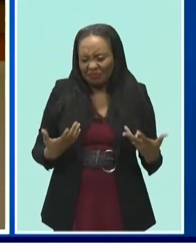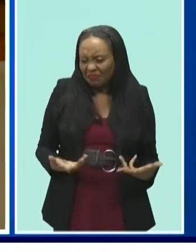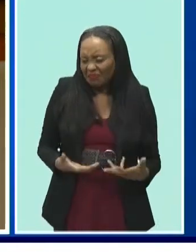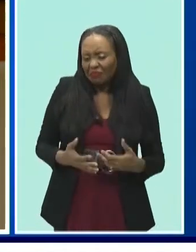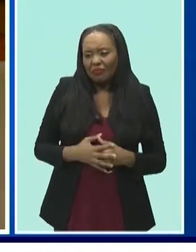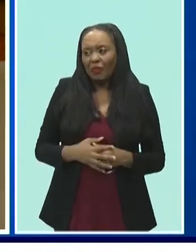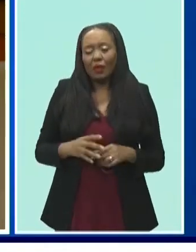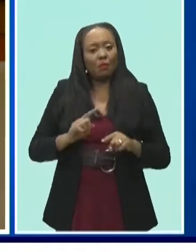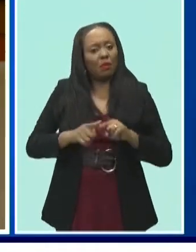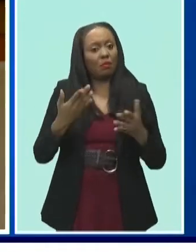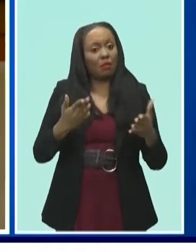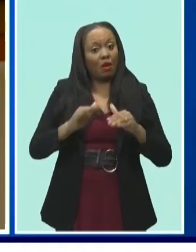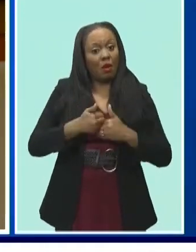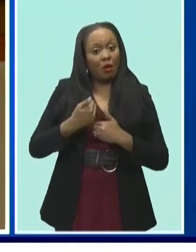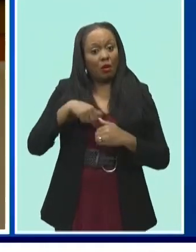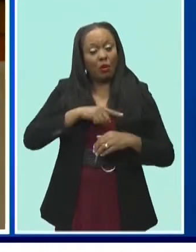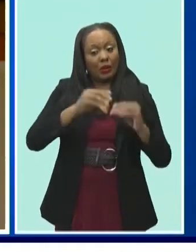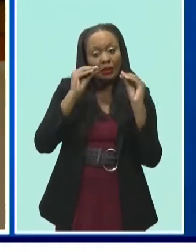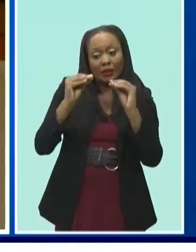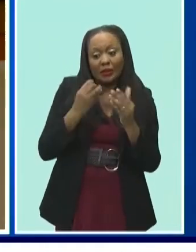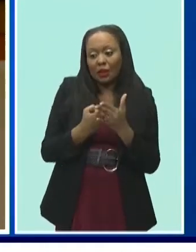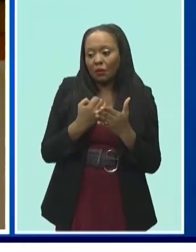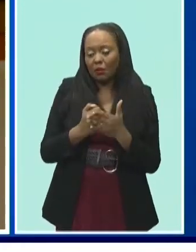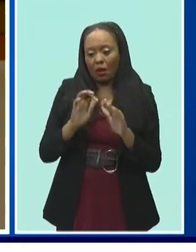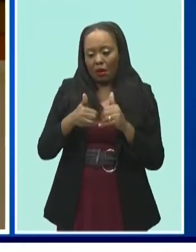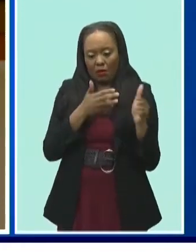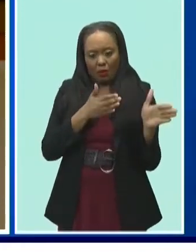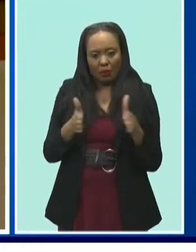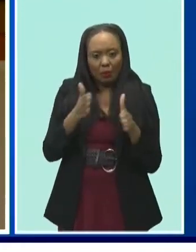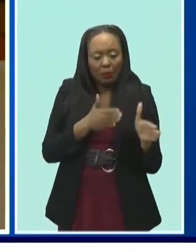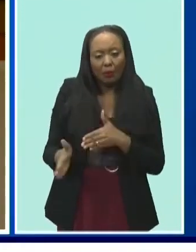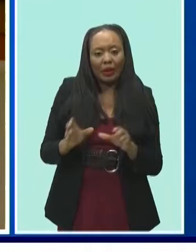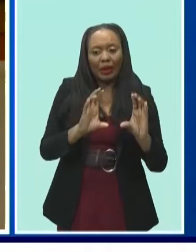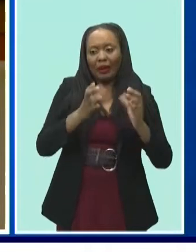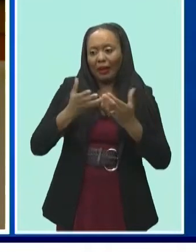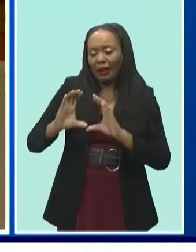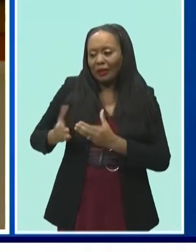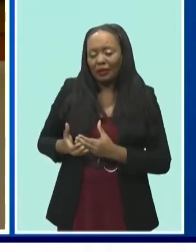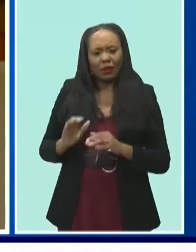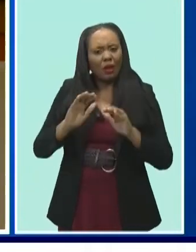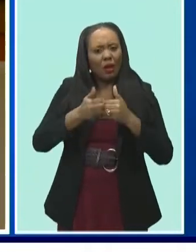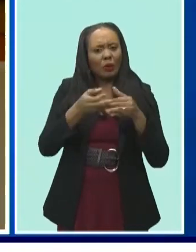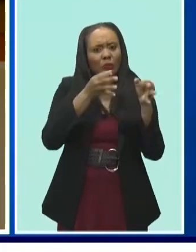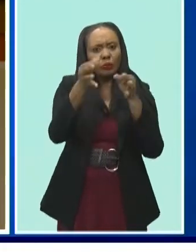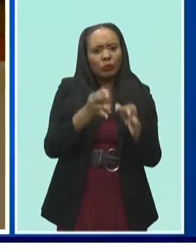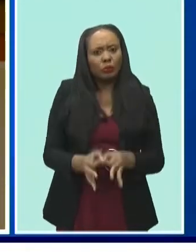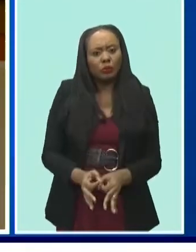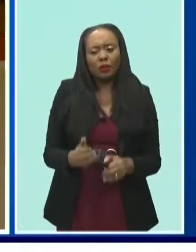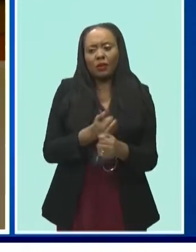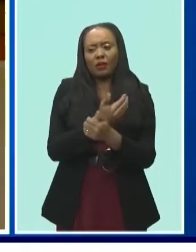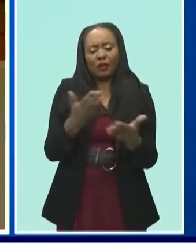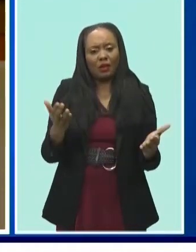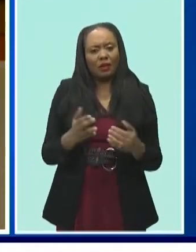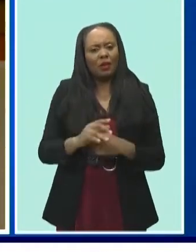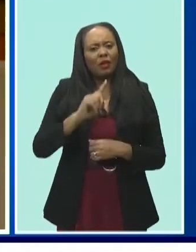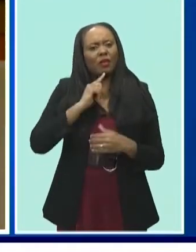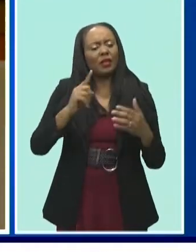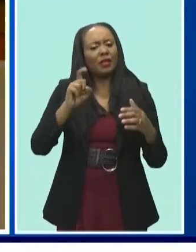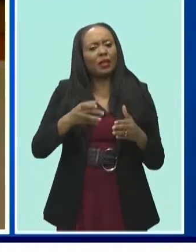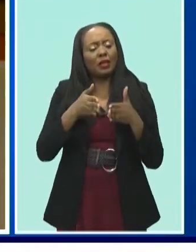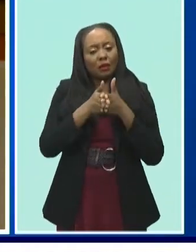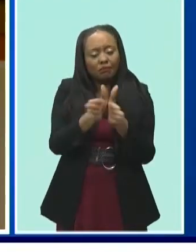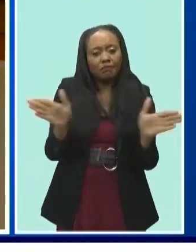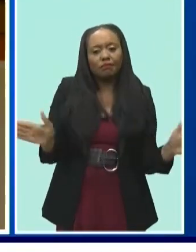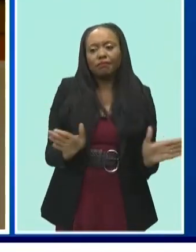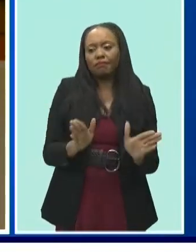the way we organize our classes, the way we describe what we do, and frankly, broadening the set of issues